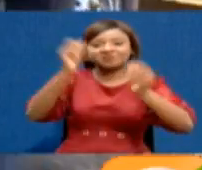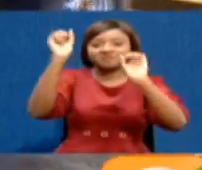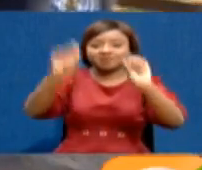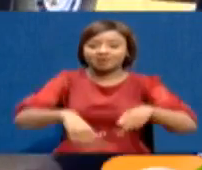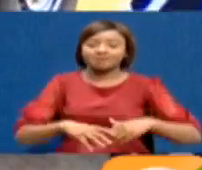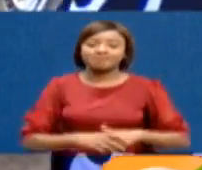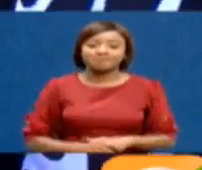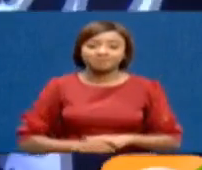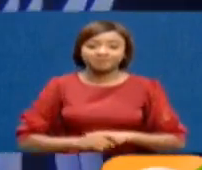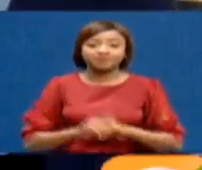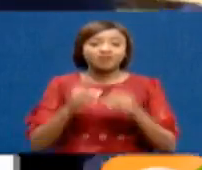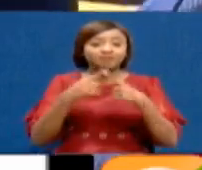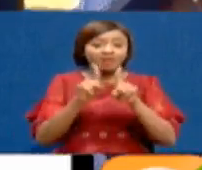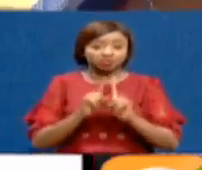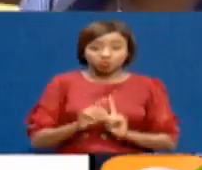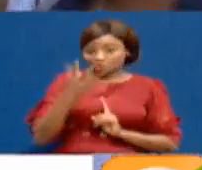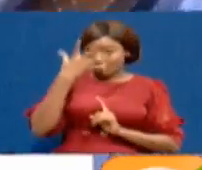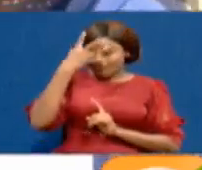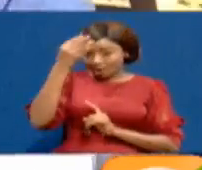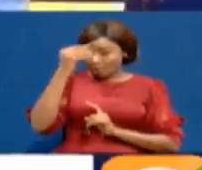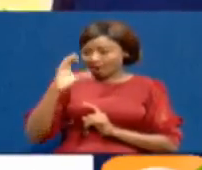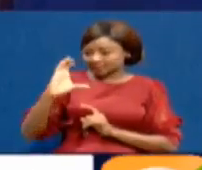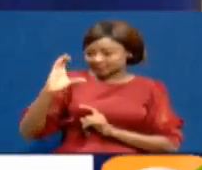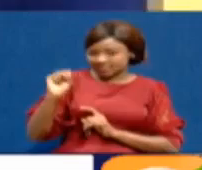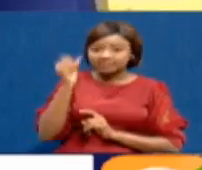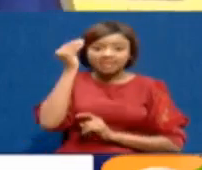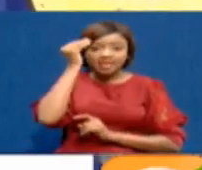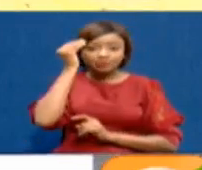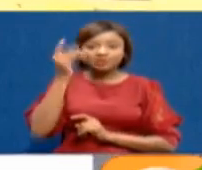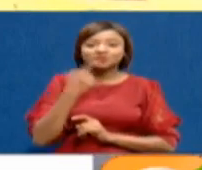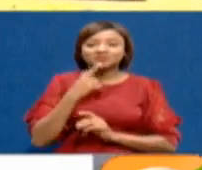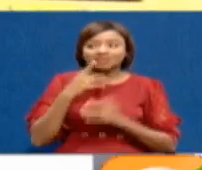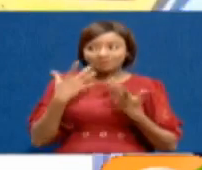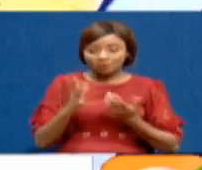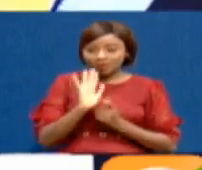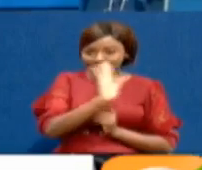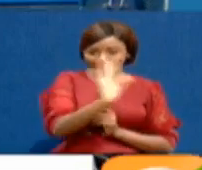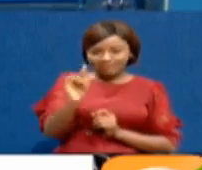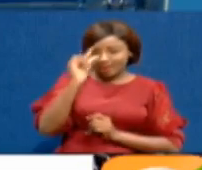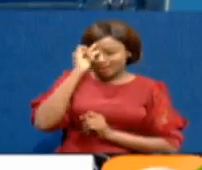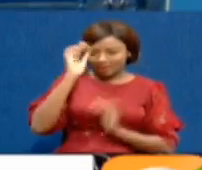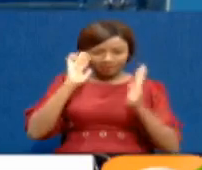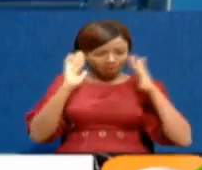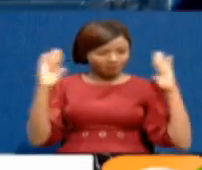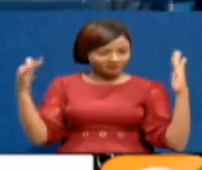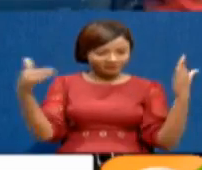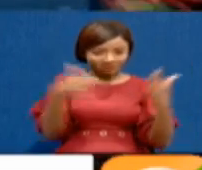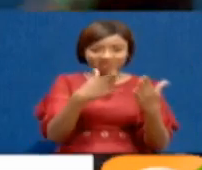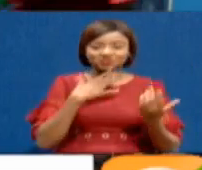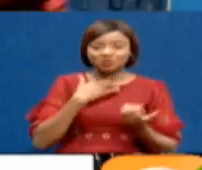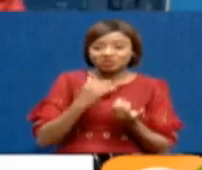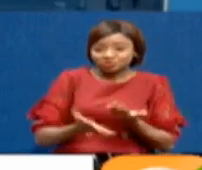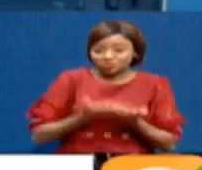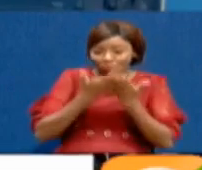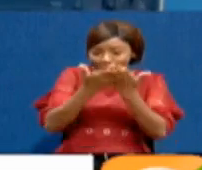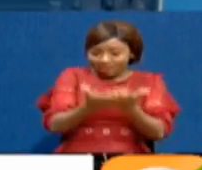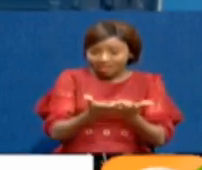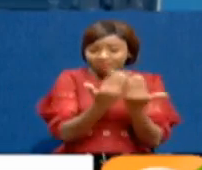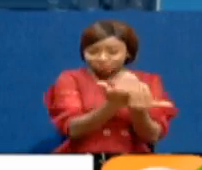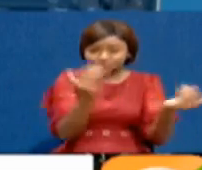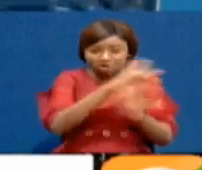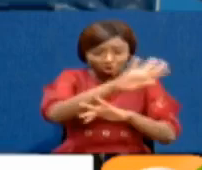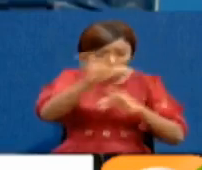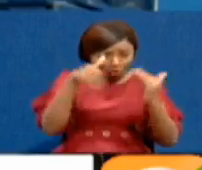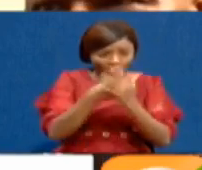wamekipata. Meanwhile, Education CS Professor George Magoha says the government remains focused in ensuring the 100% transition.